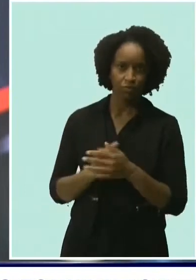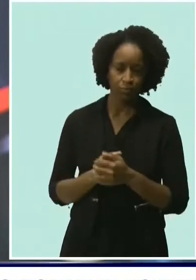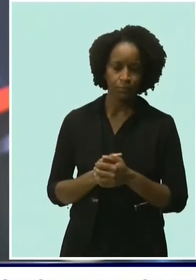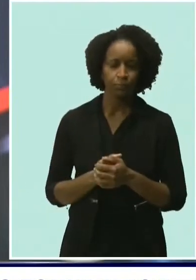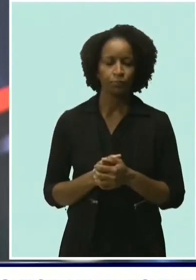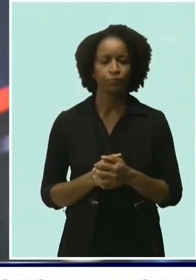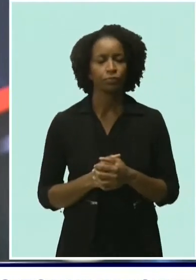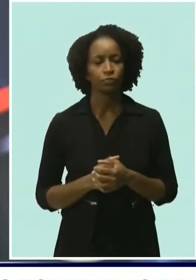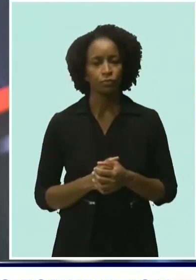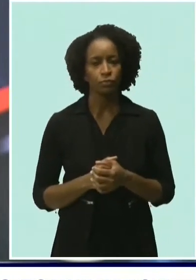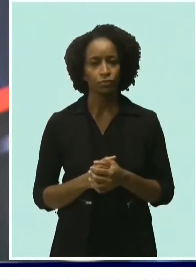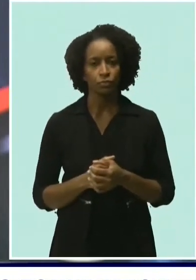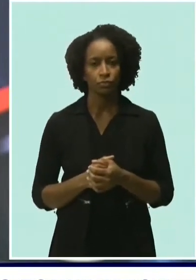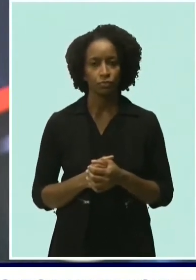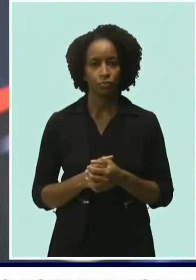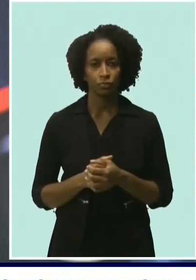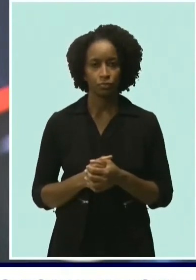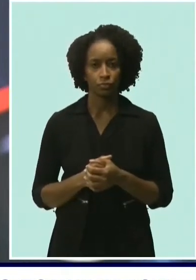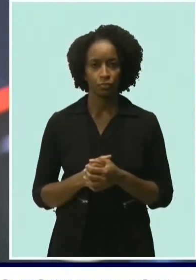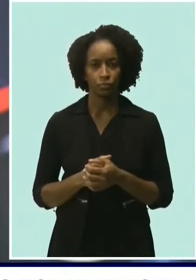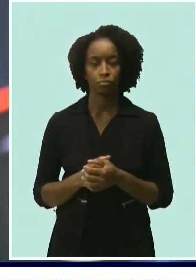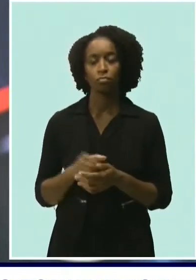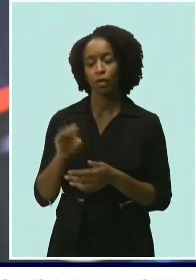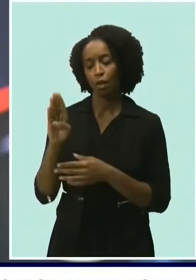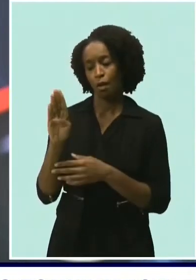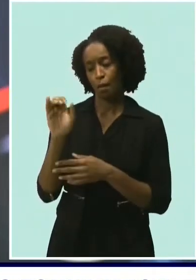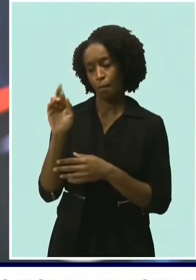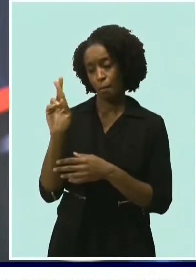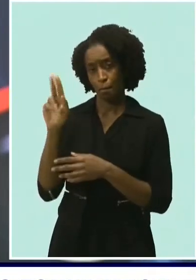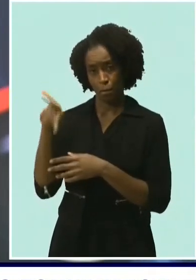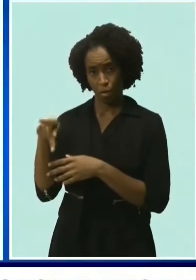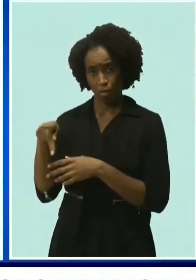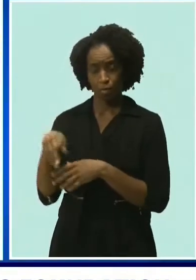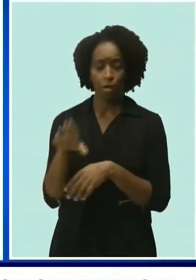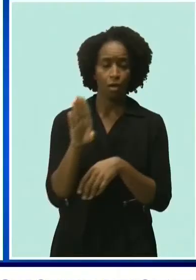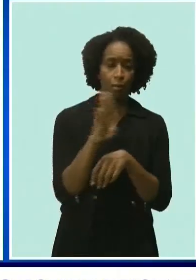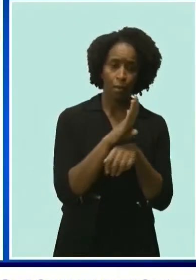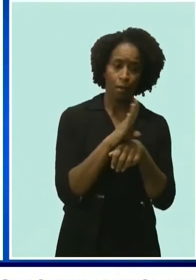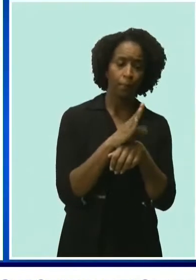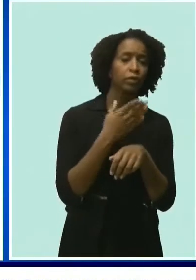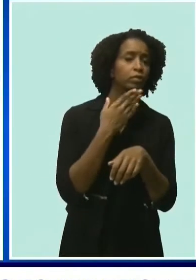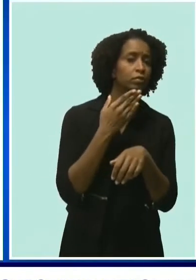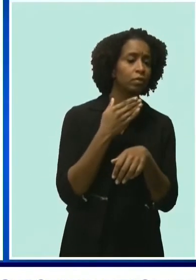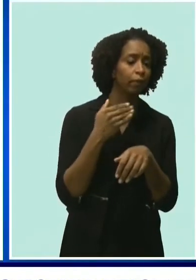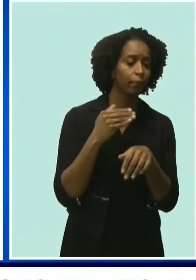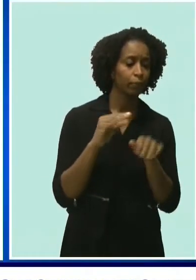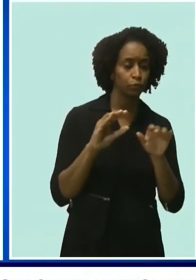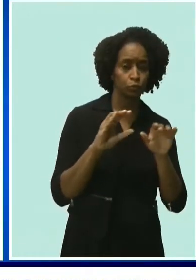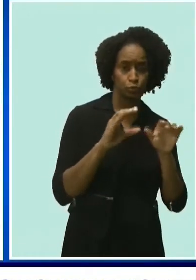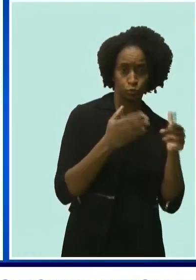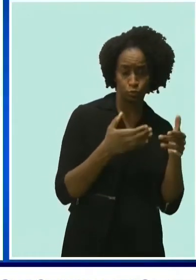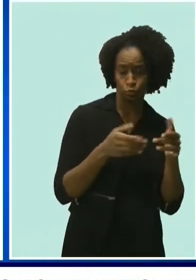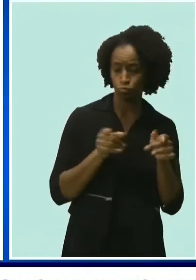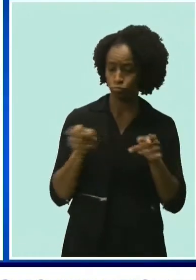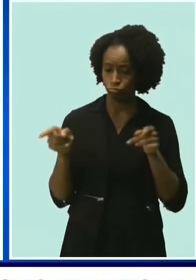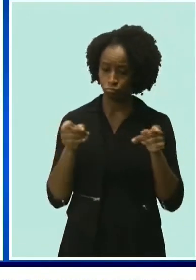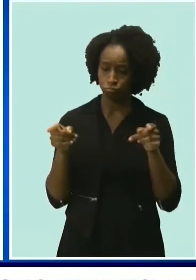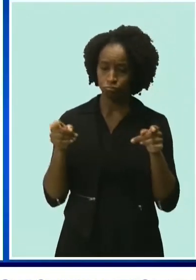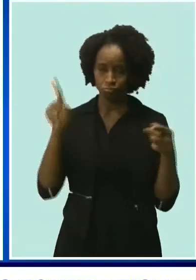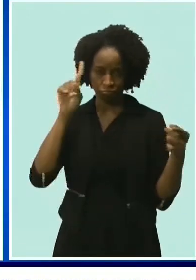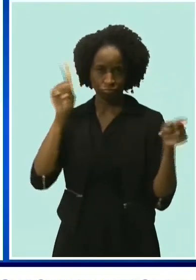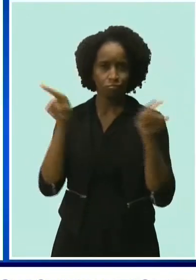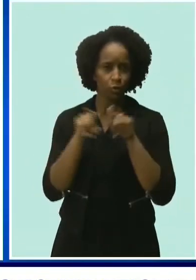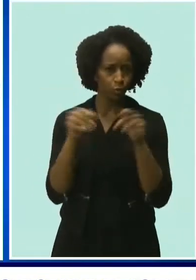agreement it has inked with the Barbados Diabetes Foundation. The BARP members will be eligible for discounts on in-house testing and clinical